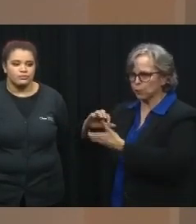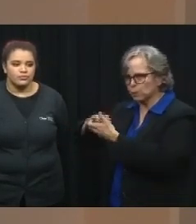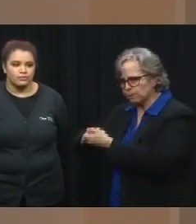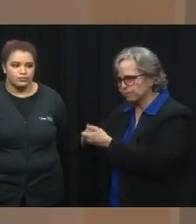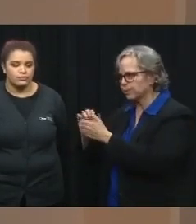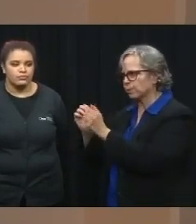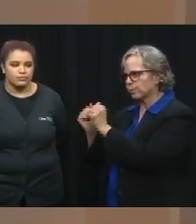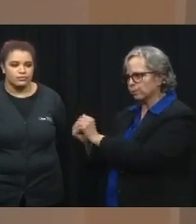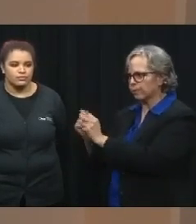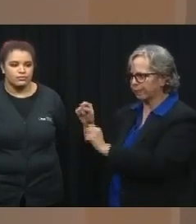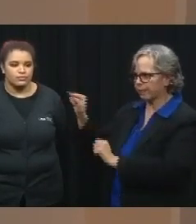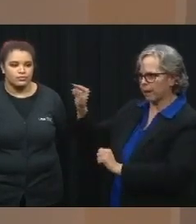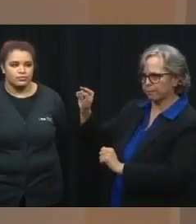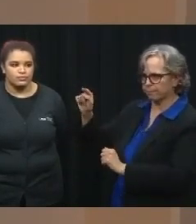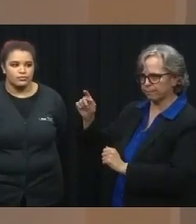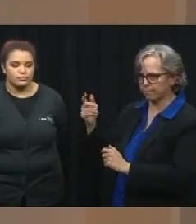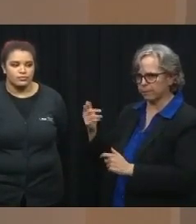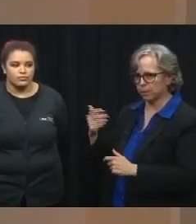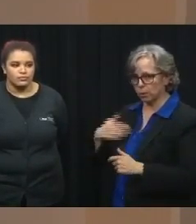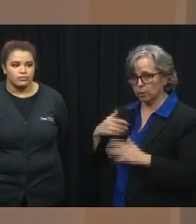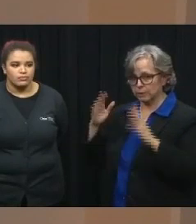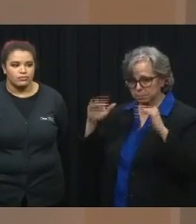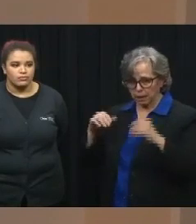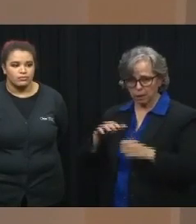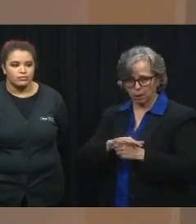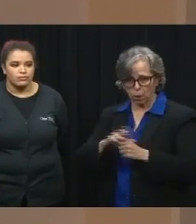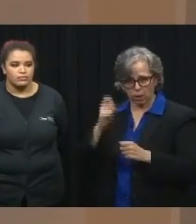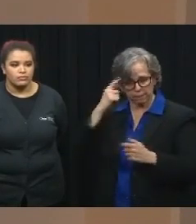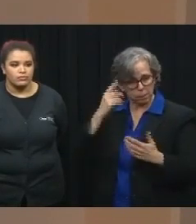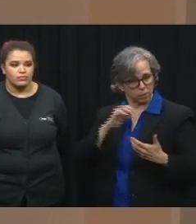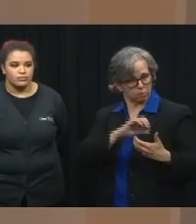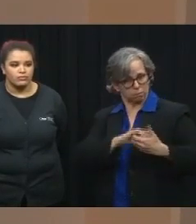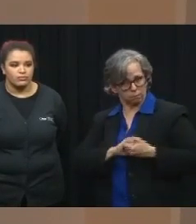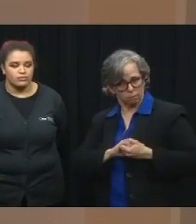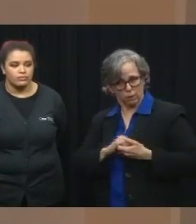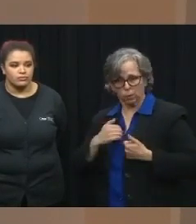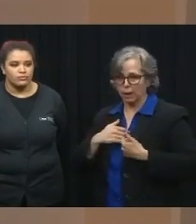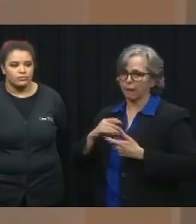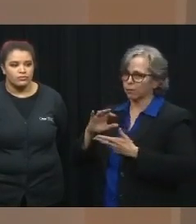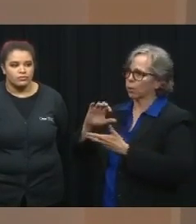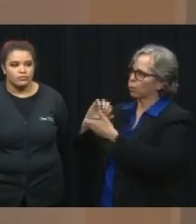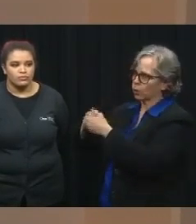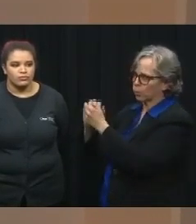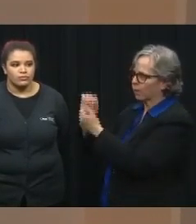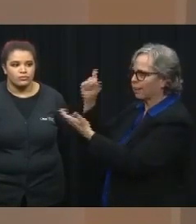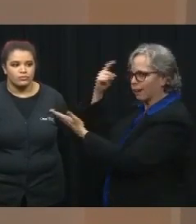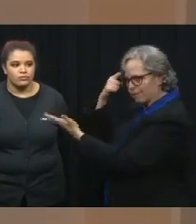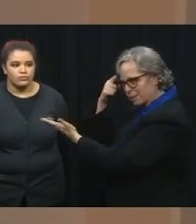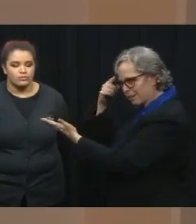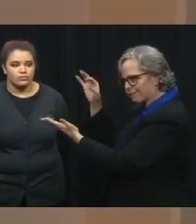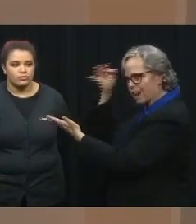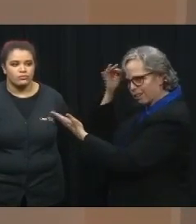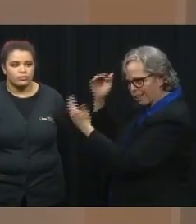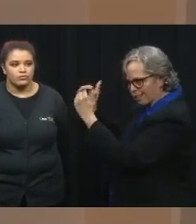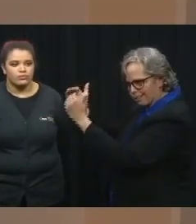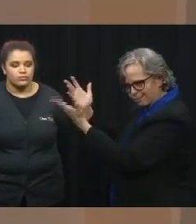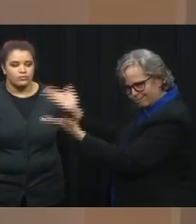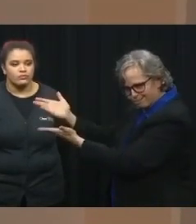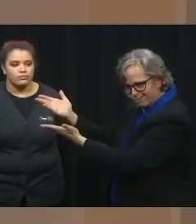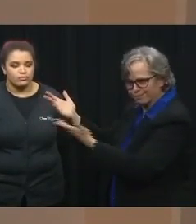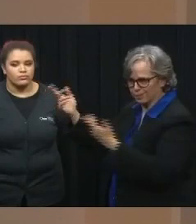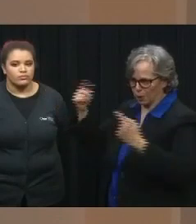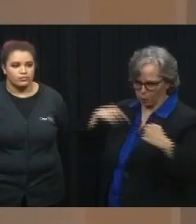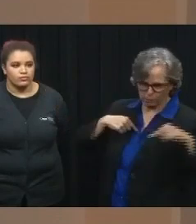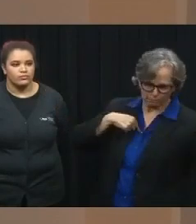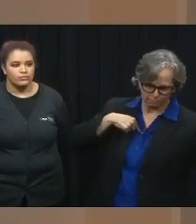expect local governments to work with us. We have to work with the federal government. I respect their strategy for releasing the information.